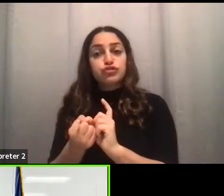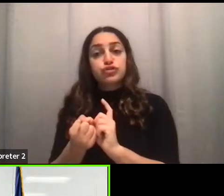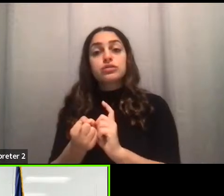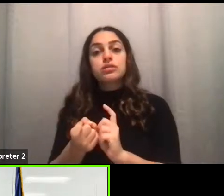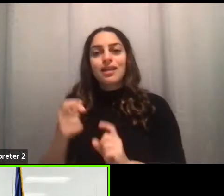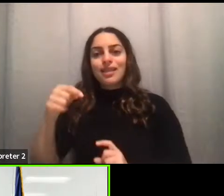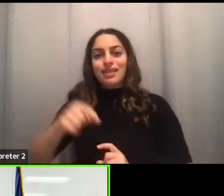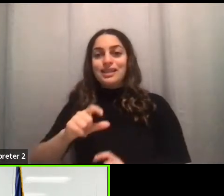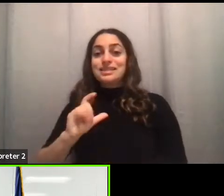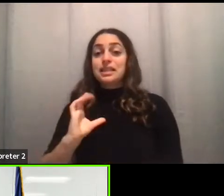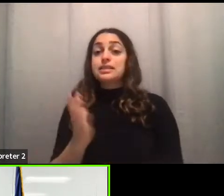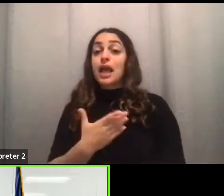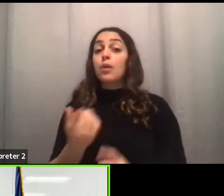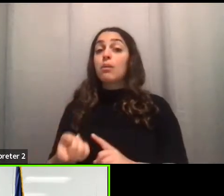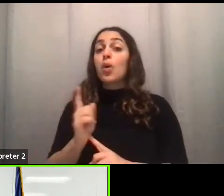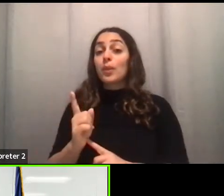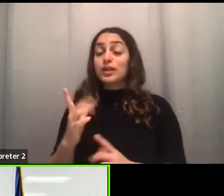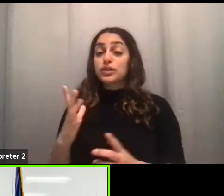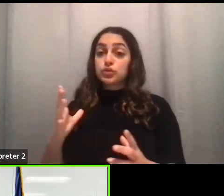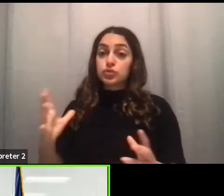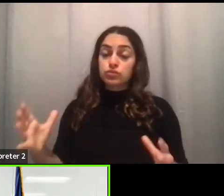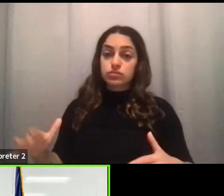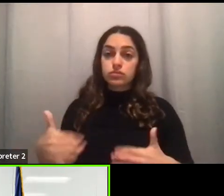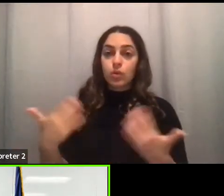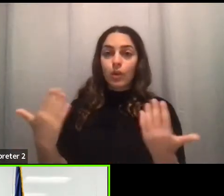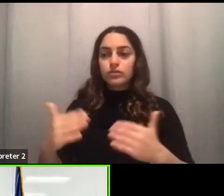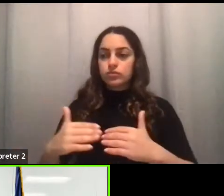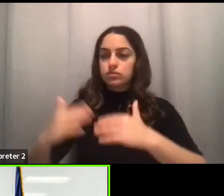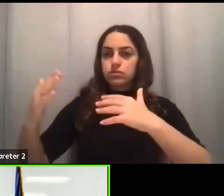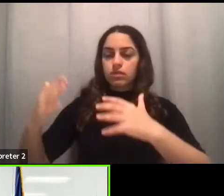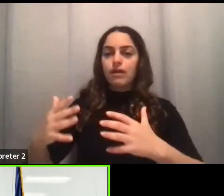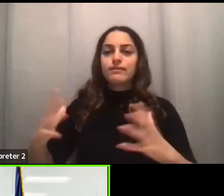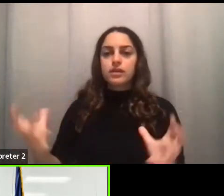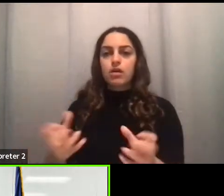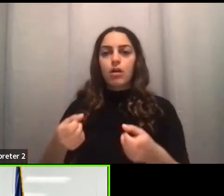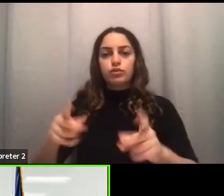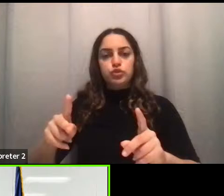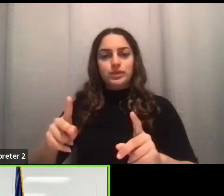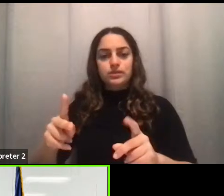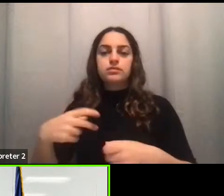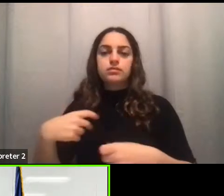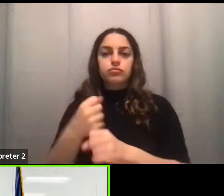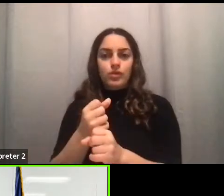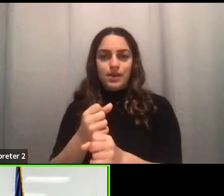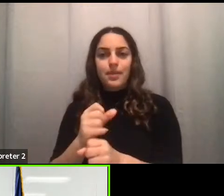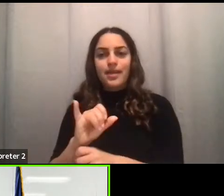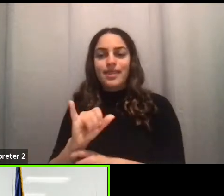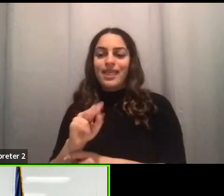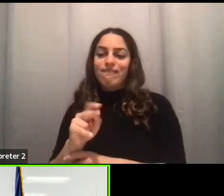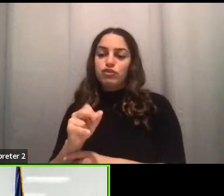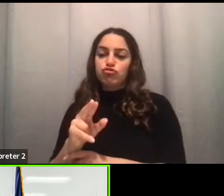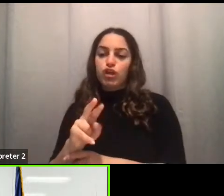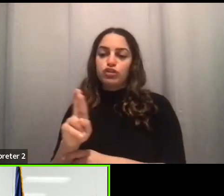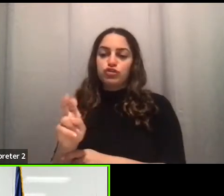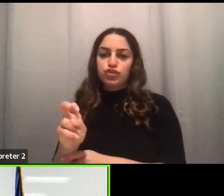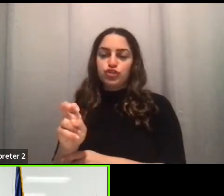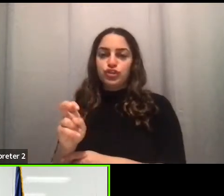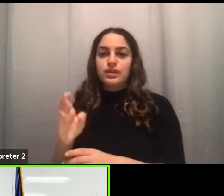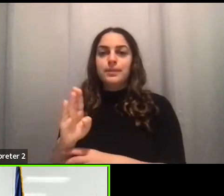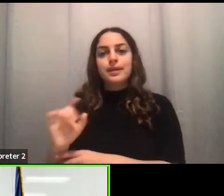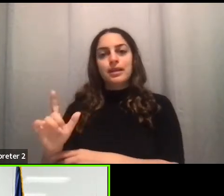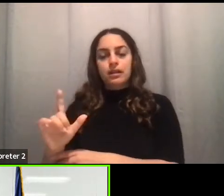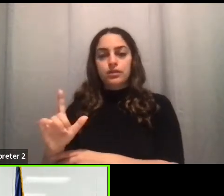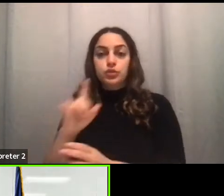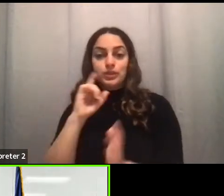moment to maximize the opportunities created by the infrastructure bill to address the racism that persists across our